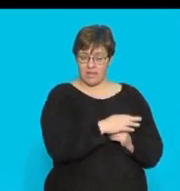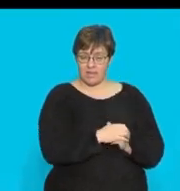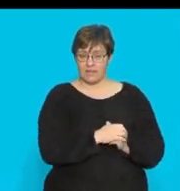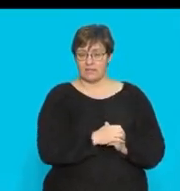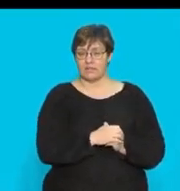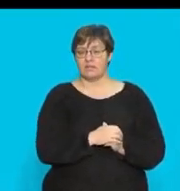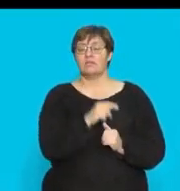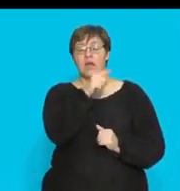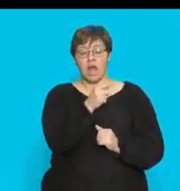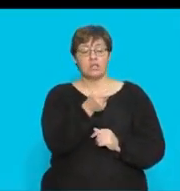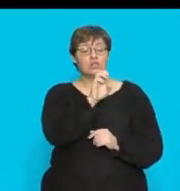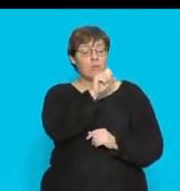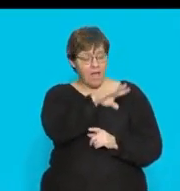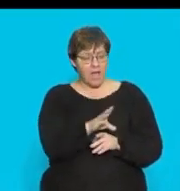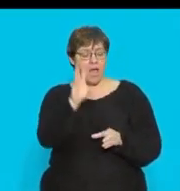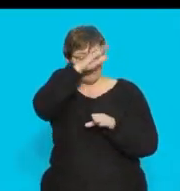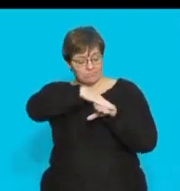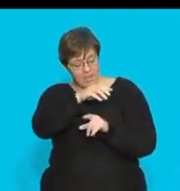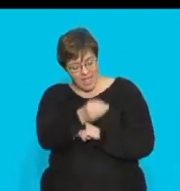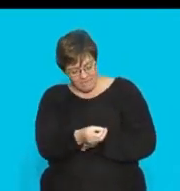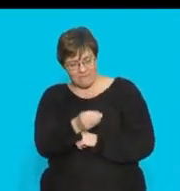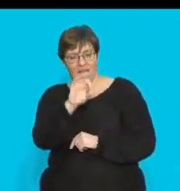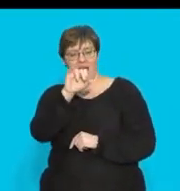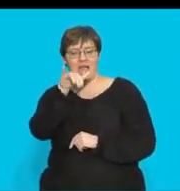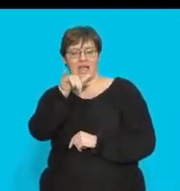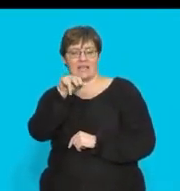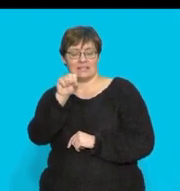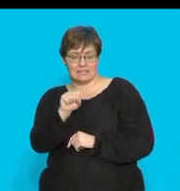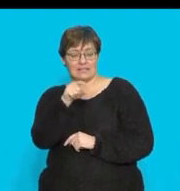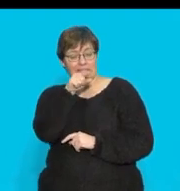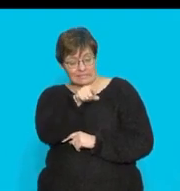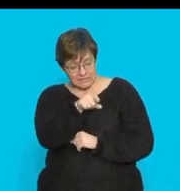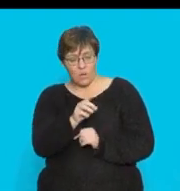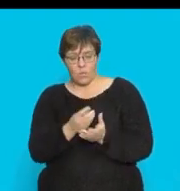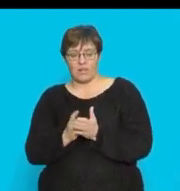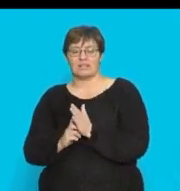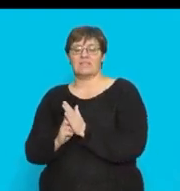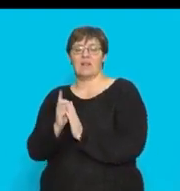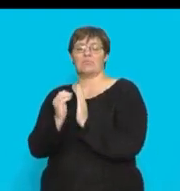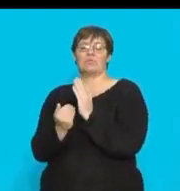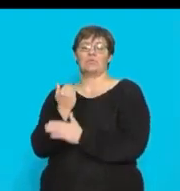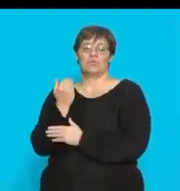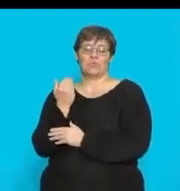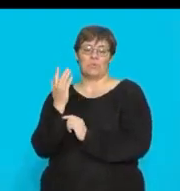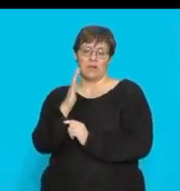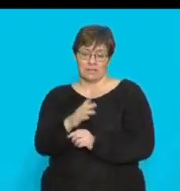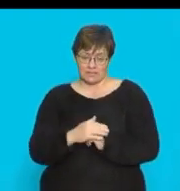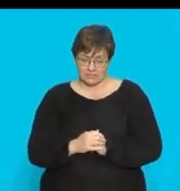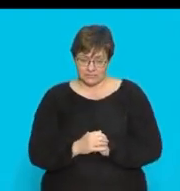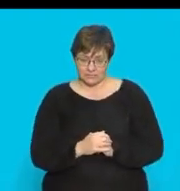And on those tubers, it has eyes, and those eyes are going to grow